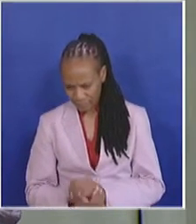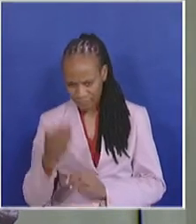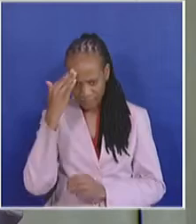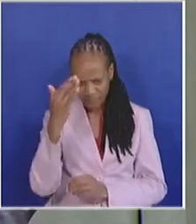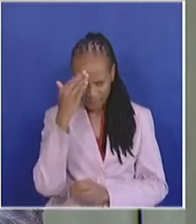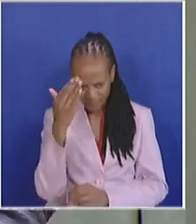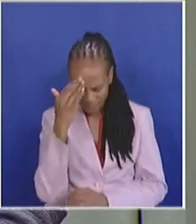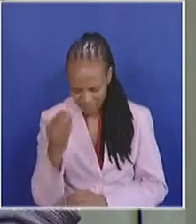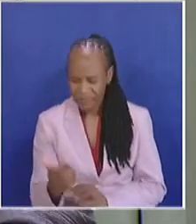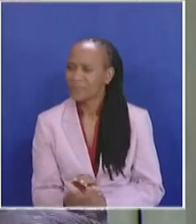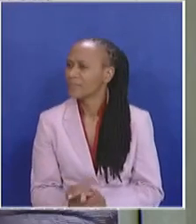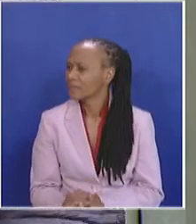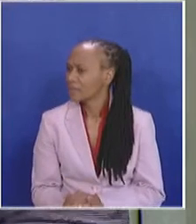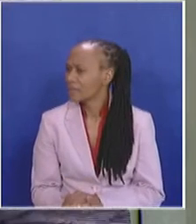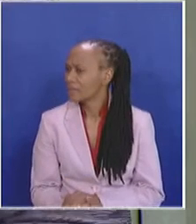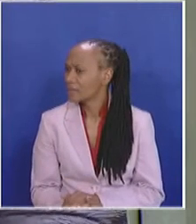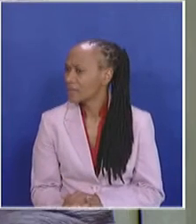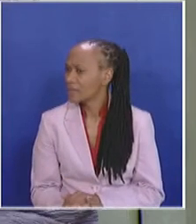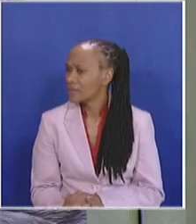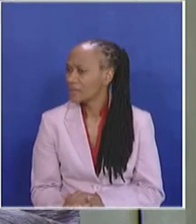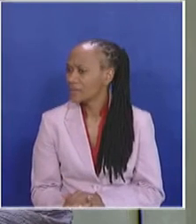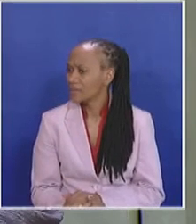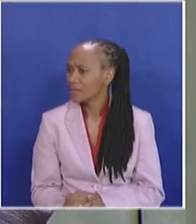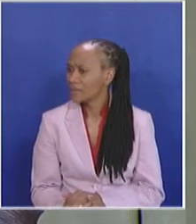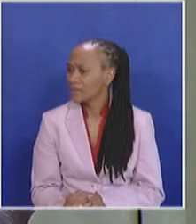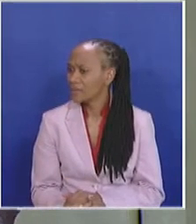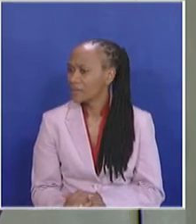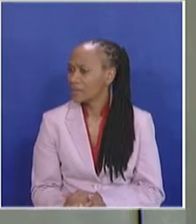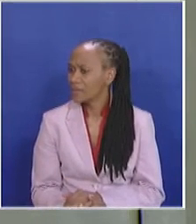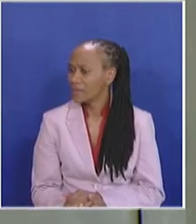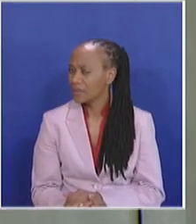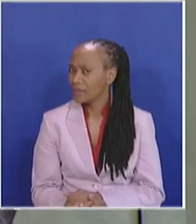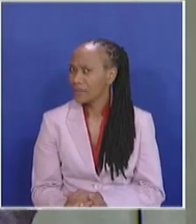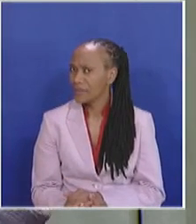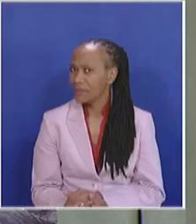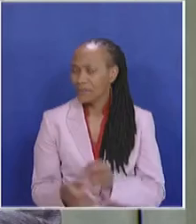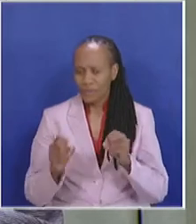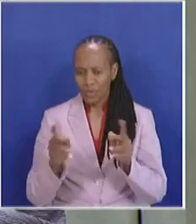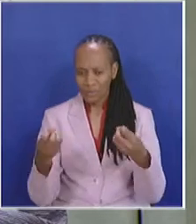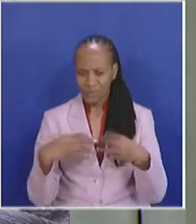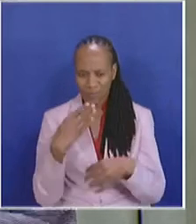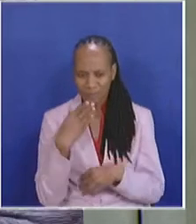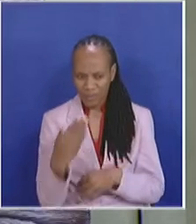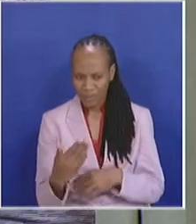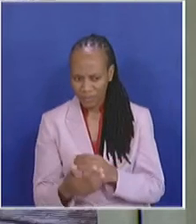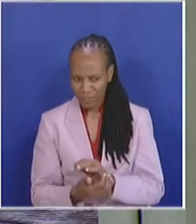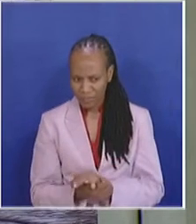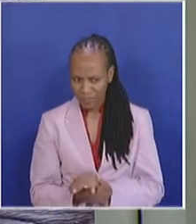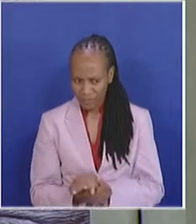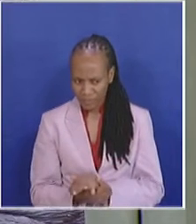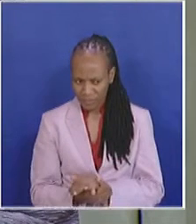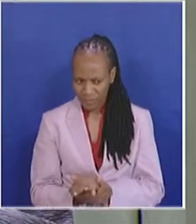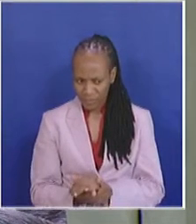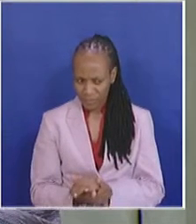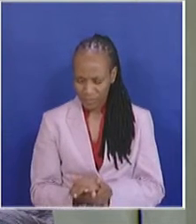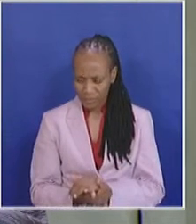for this opportunity afforded to me to participate in this debate, which seeks to look at visits made during